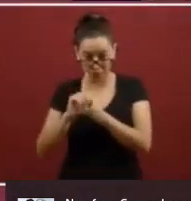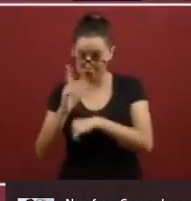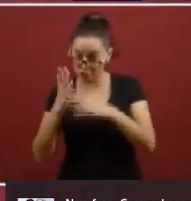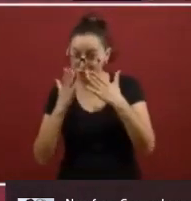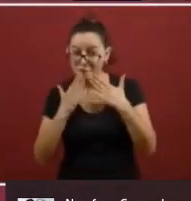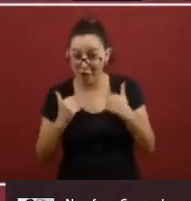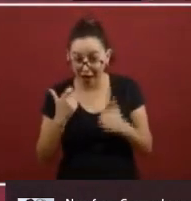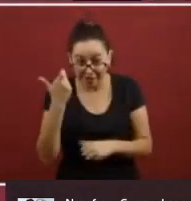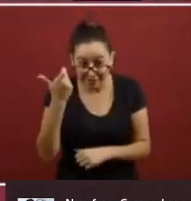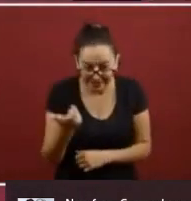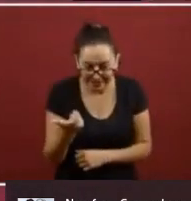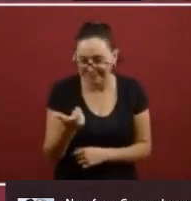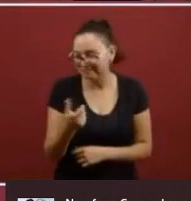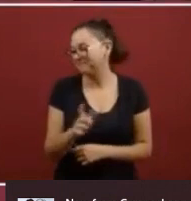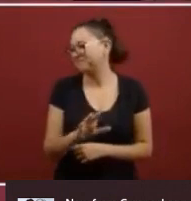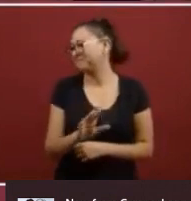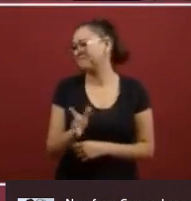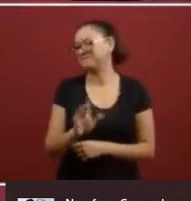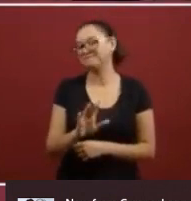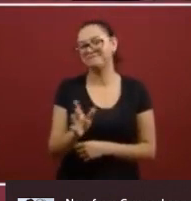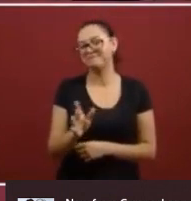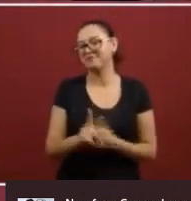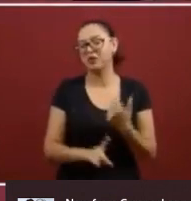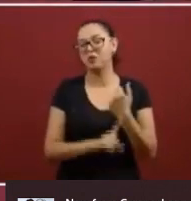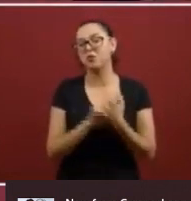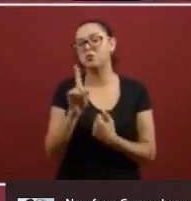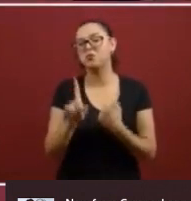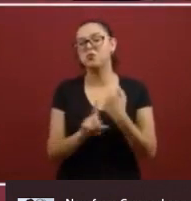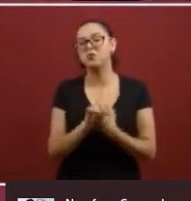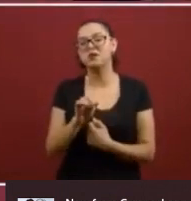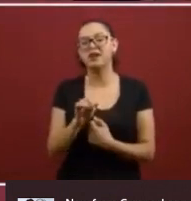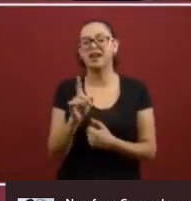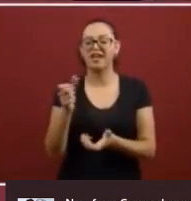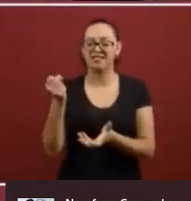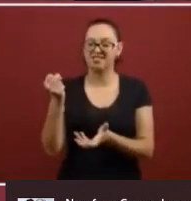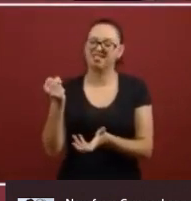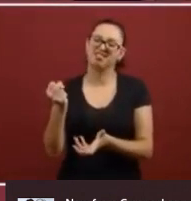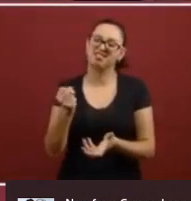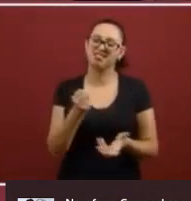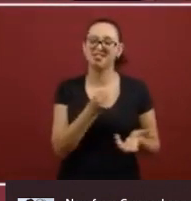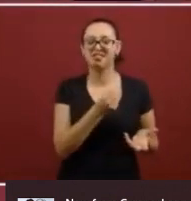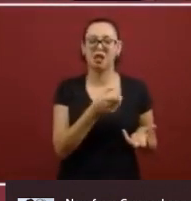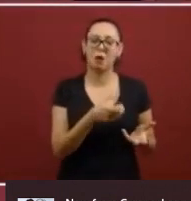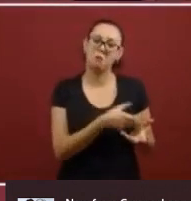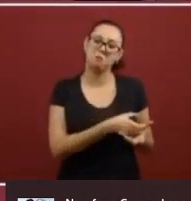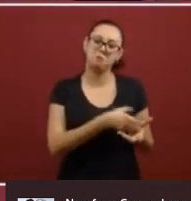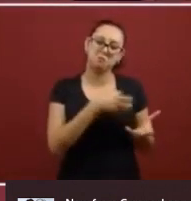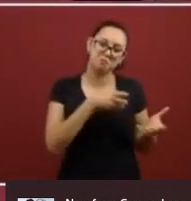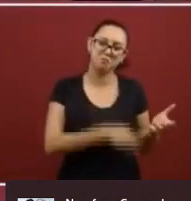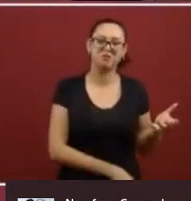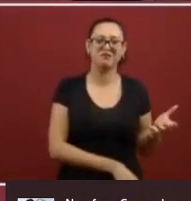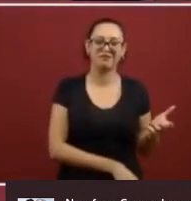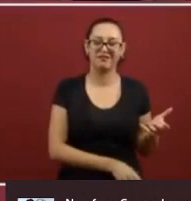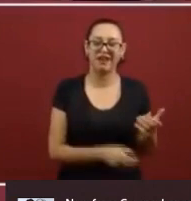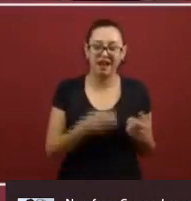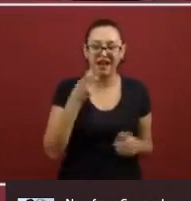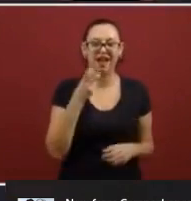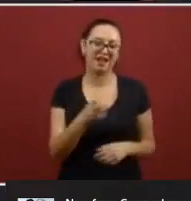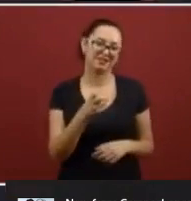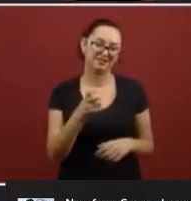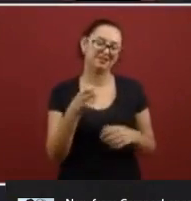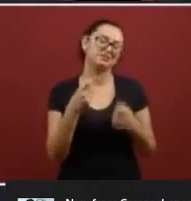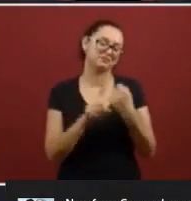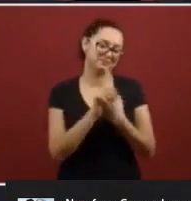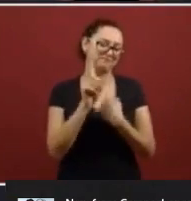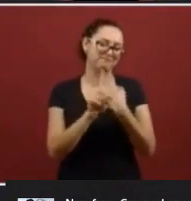presupuesto. is not that they El don't have a problema de budget. México The problem era with que se Mexico robaban el is that they presupuesto. were stealing the budget. Ese